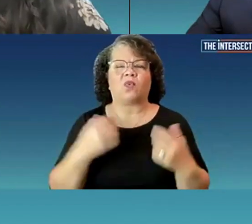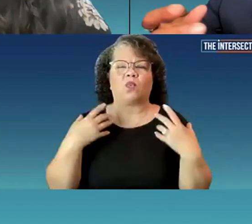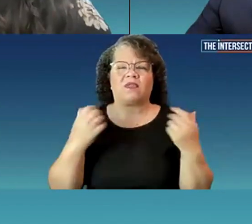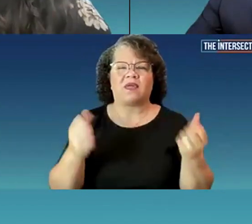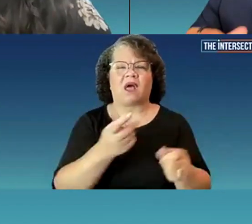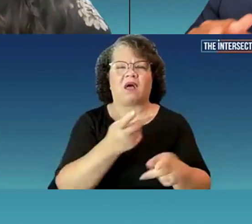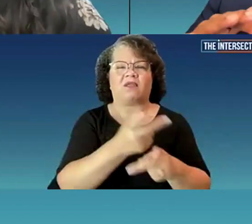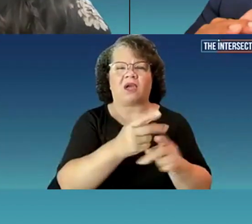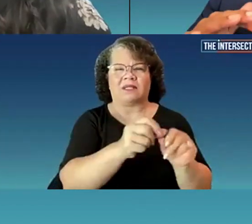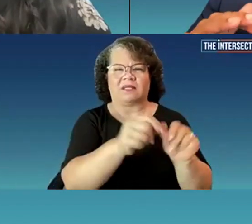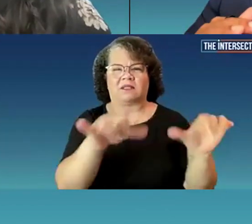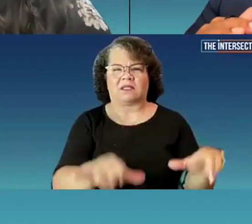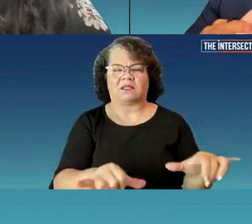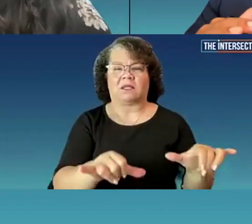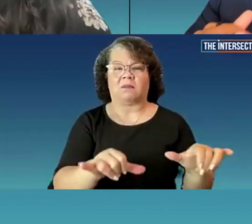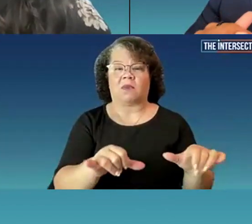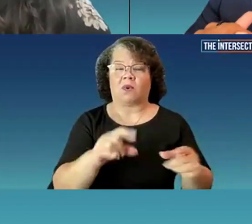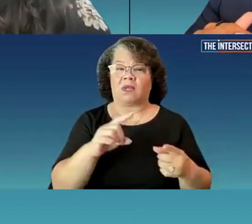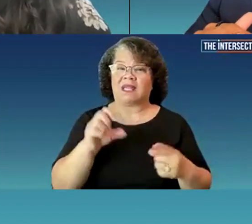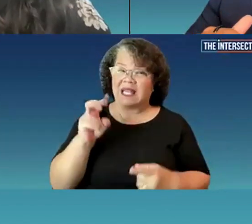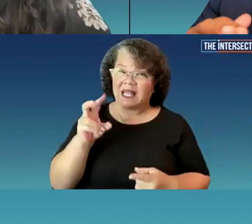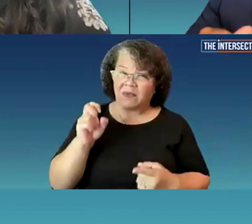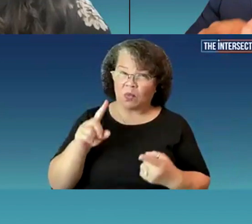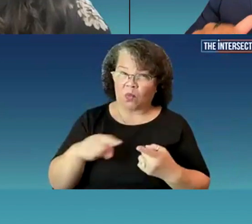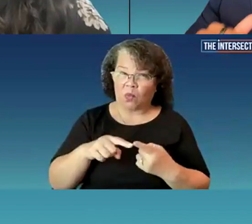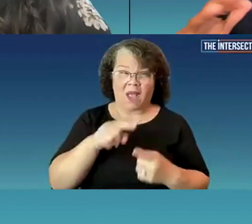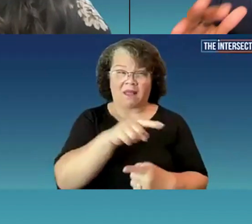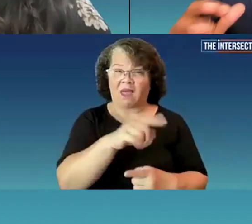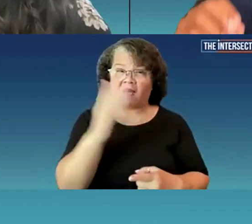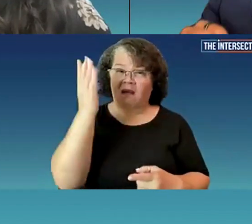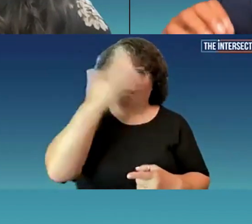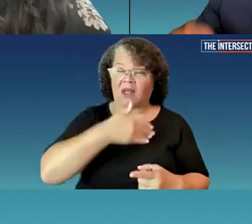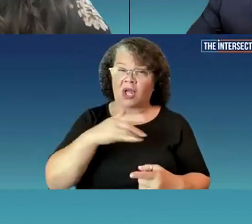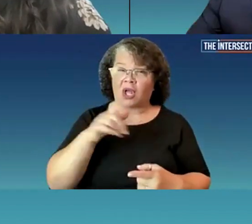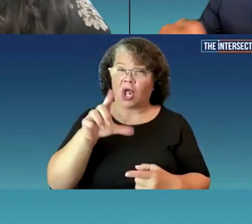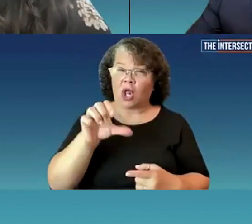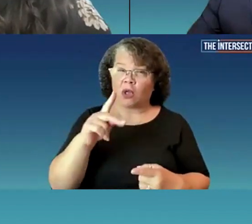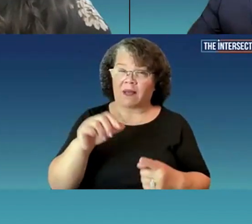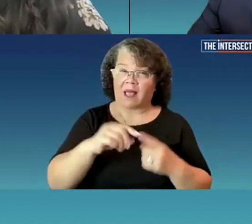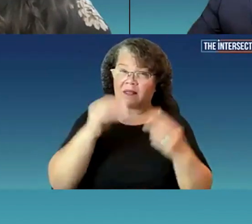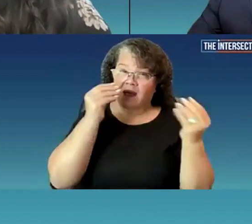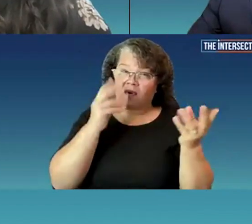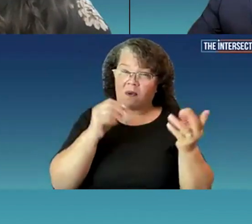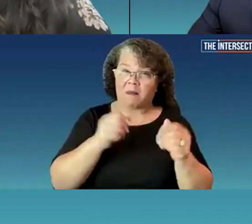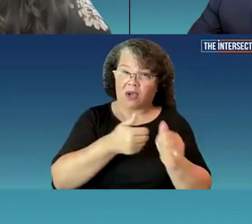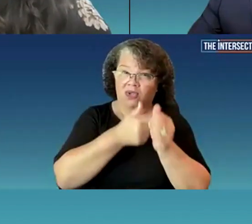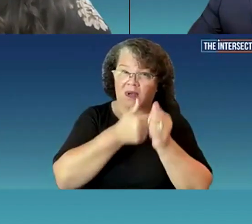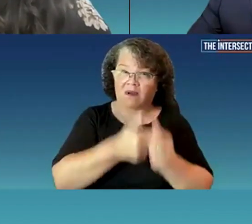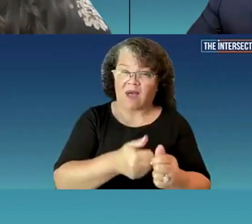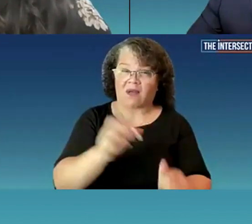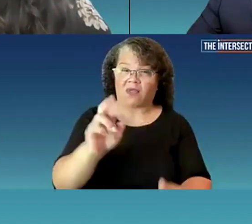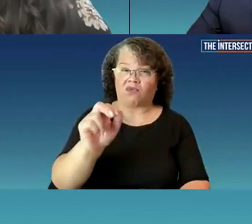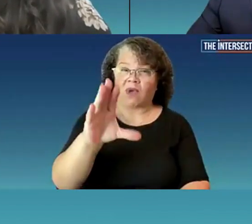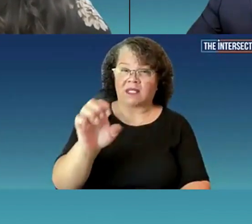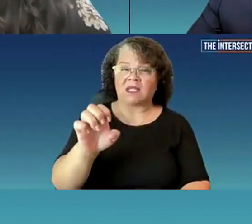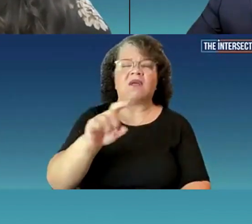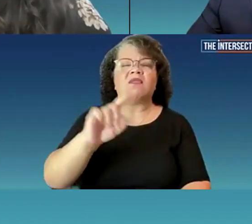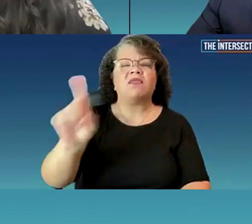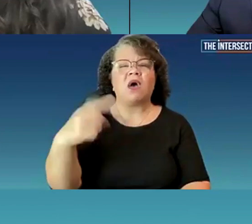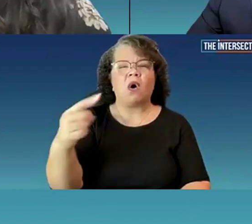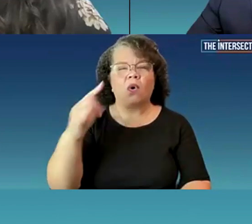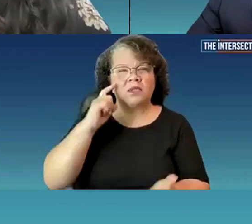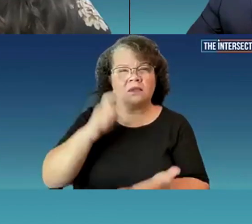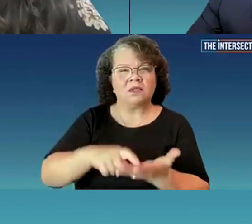when they didn't look at data by race or gender, they just looked at it by zip code. And they